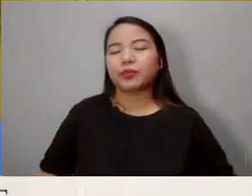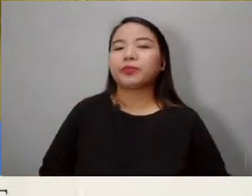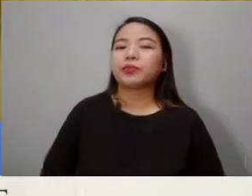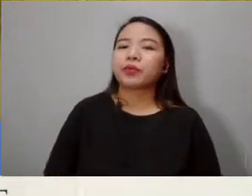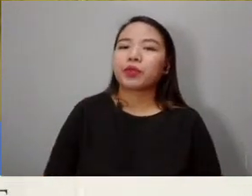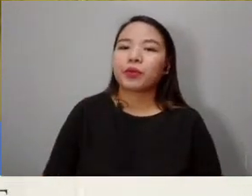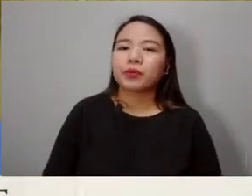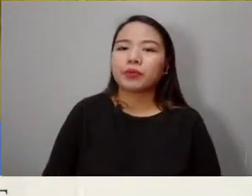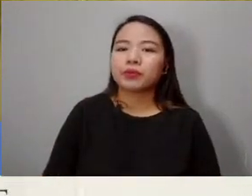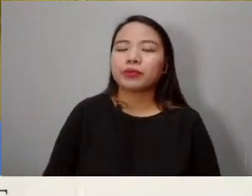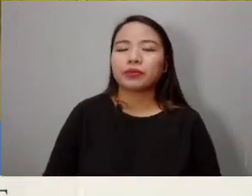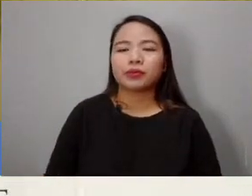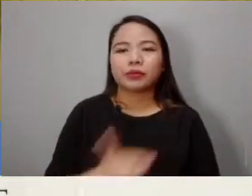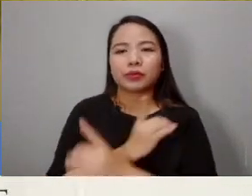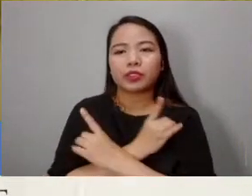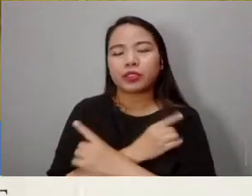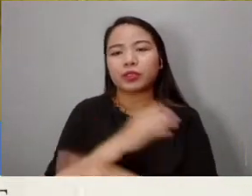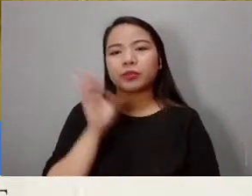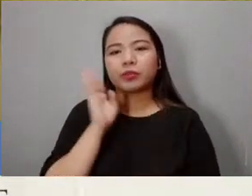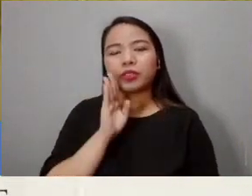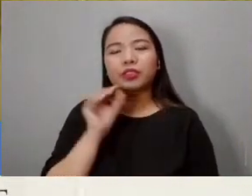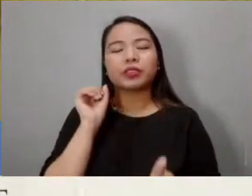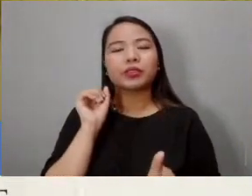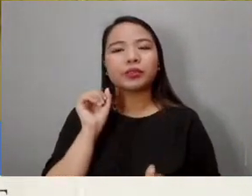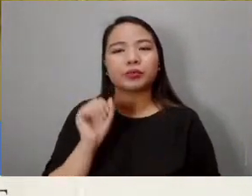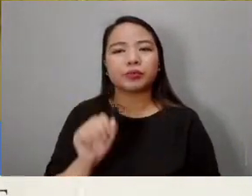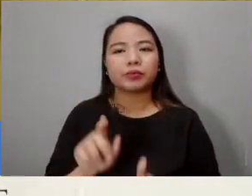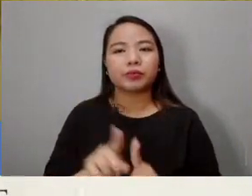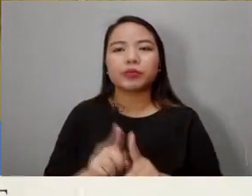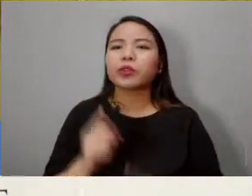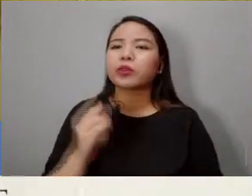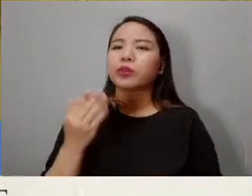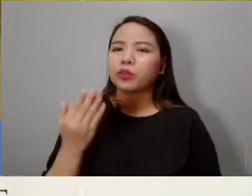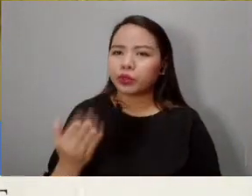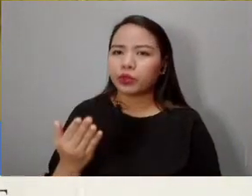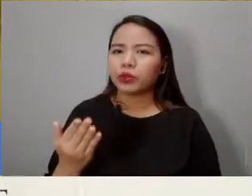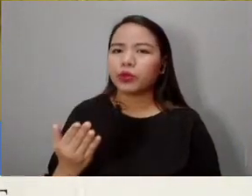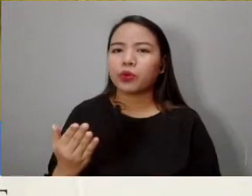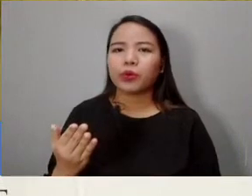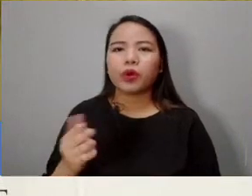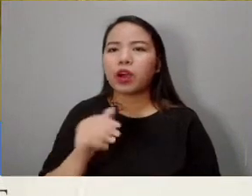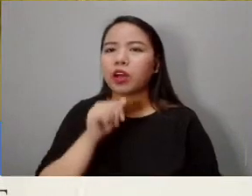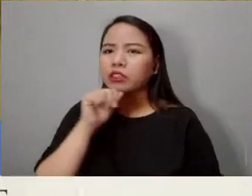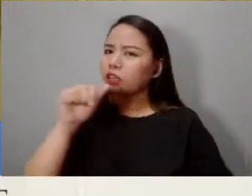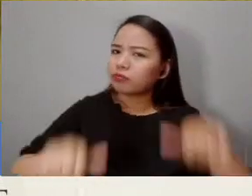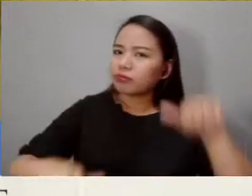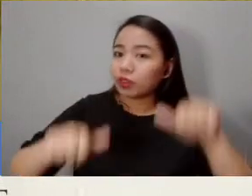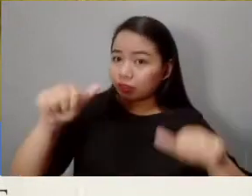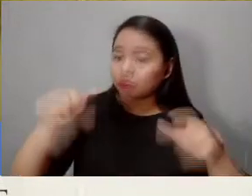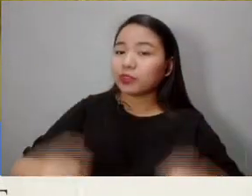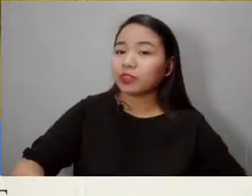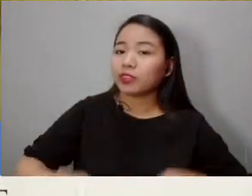Dear brothers, you have undoubtedly been gifted with so